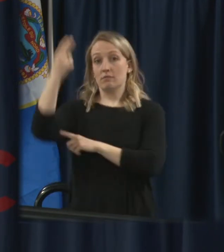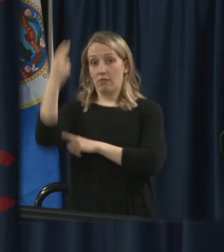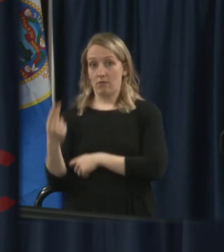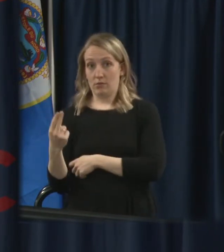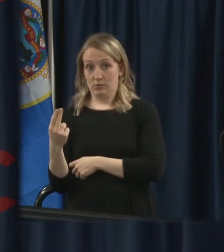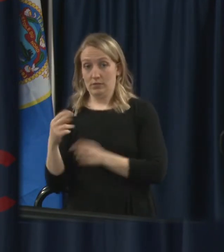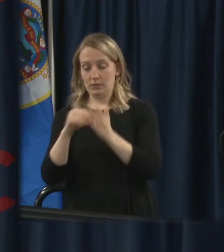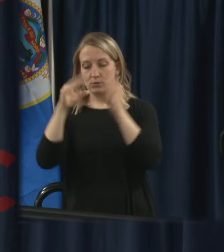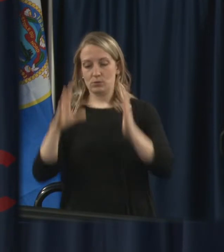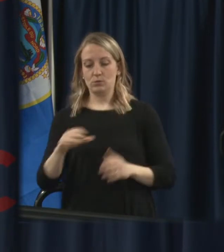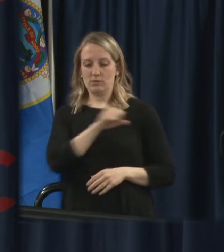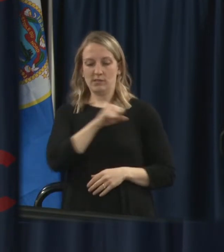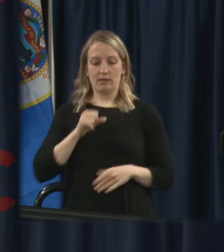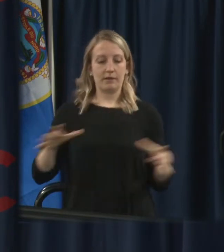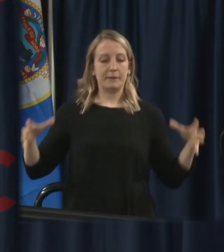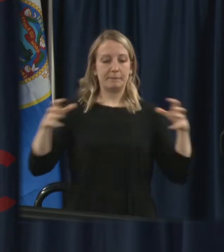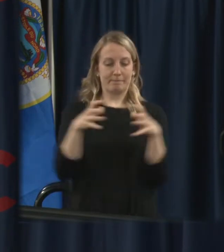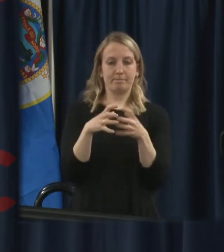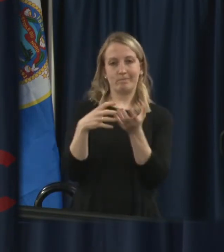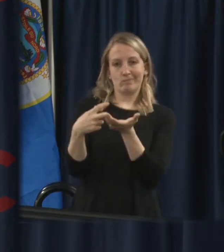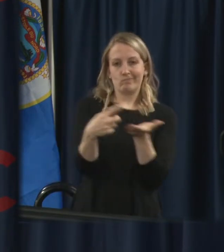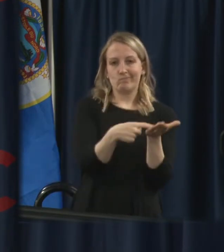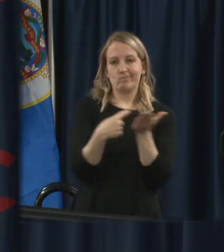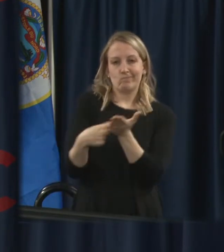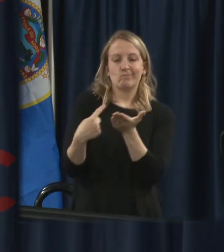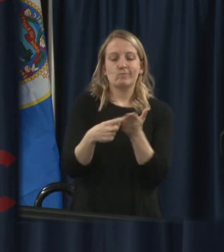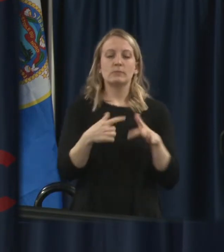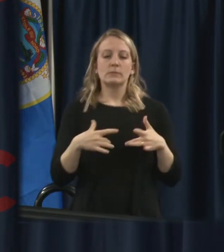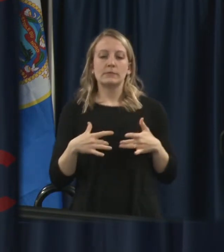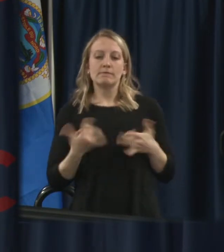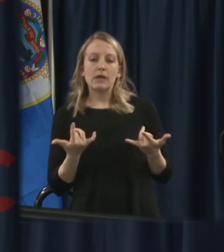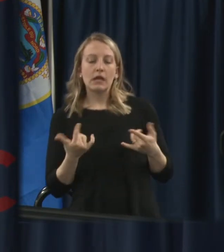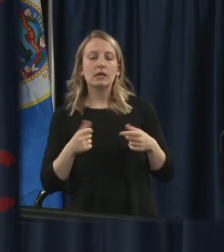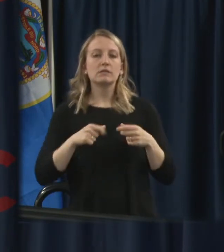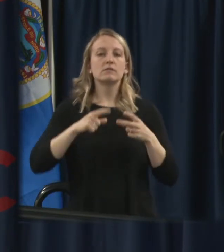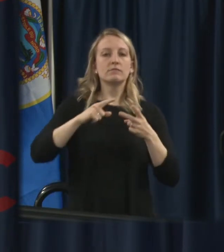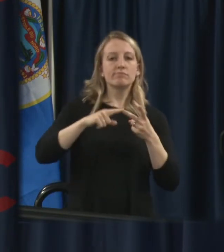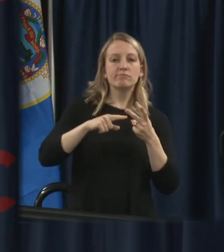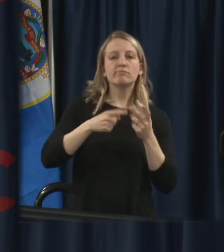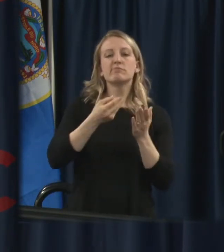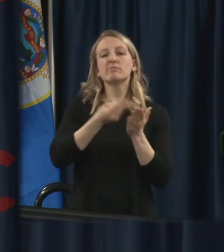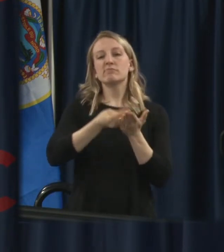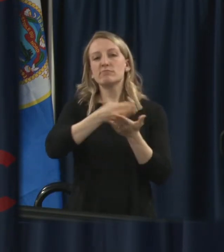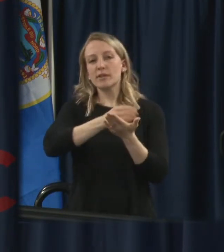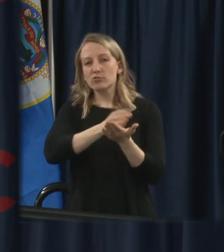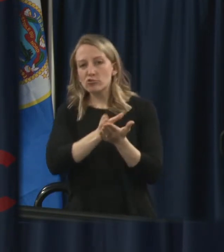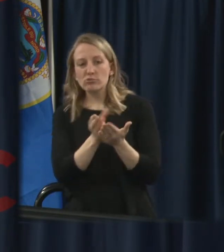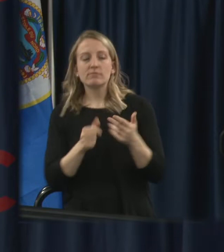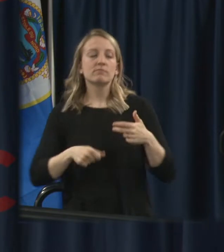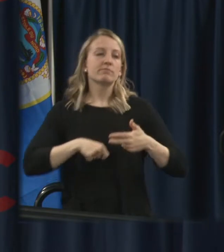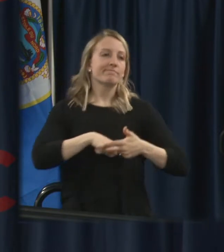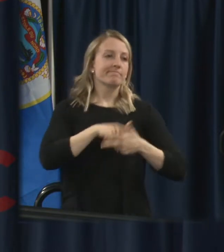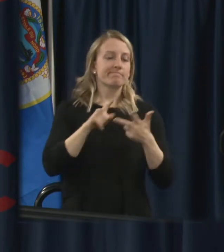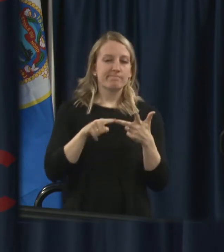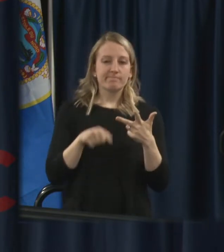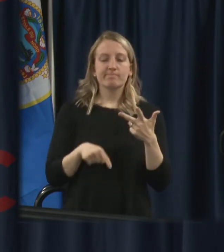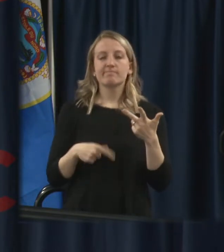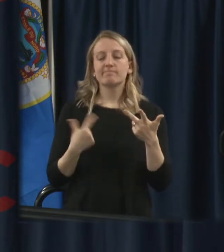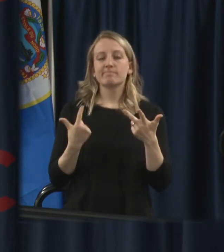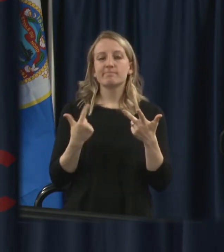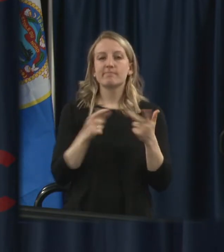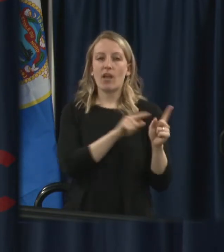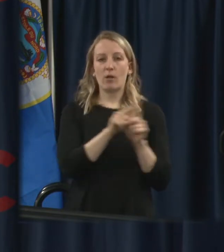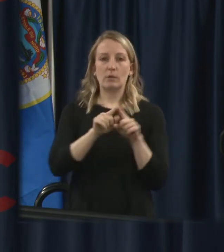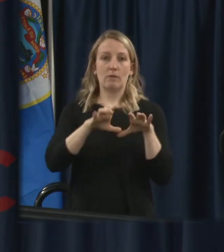would meet to discuss events going on during the college, talk about budgets, and let